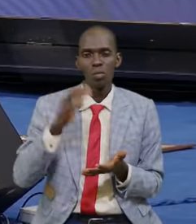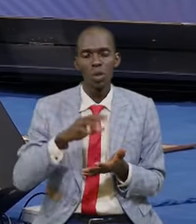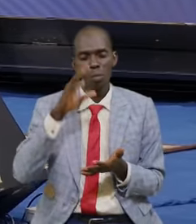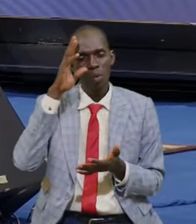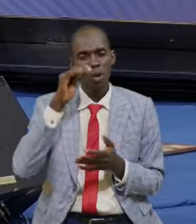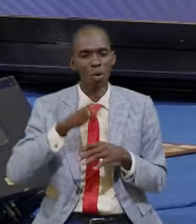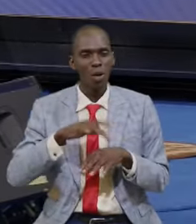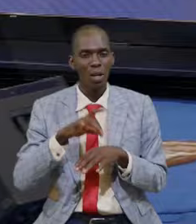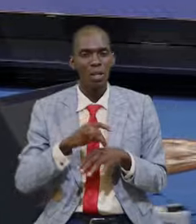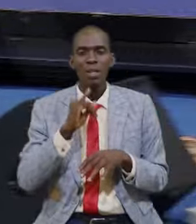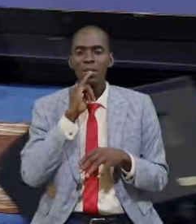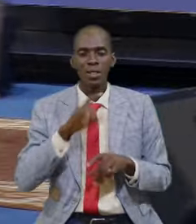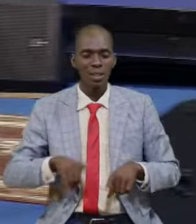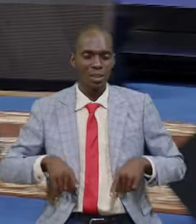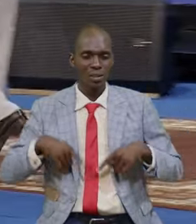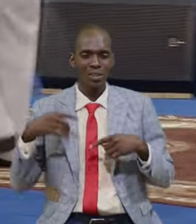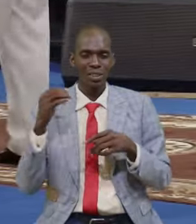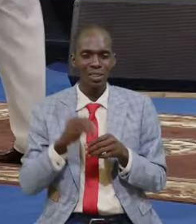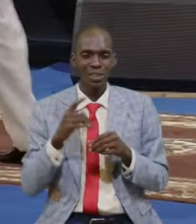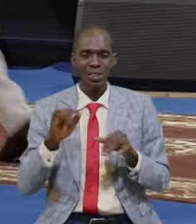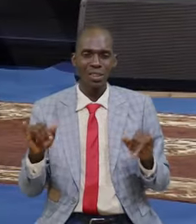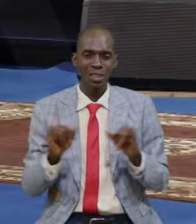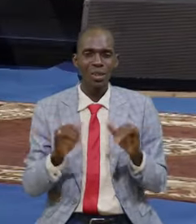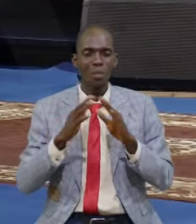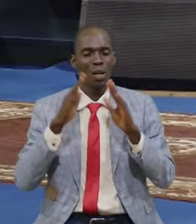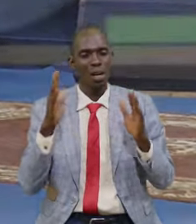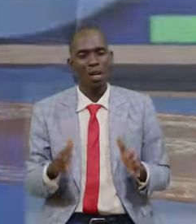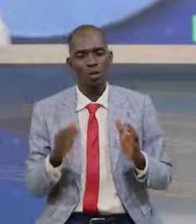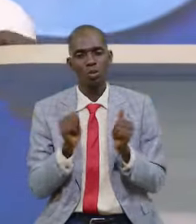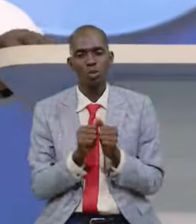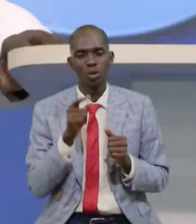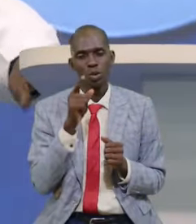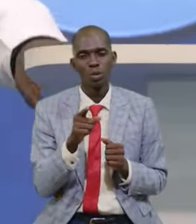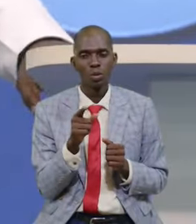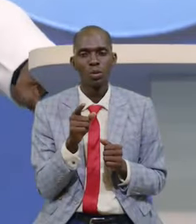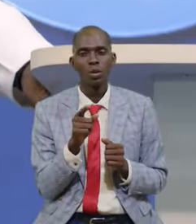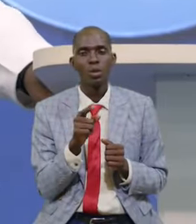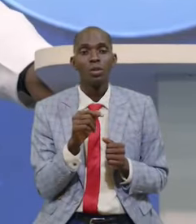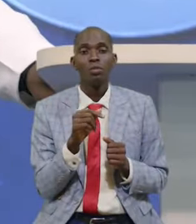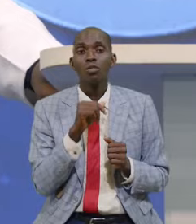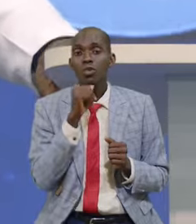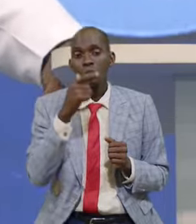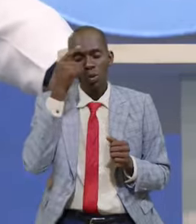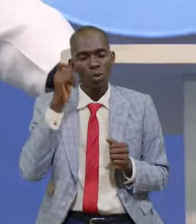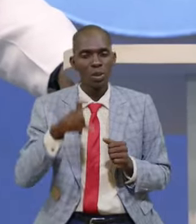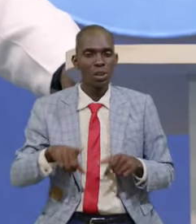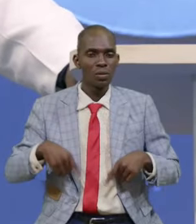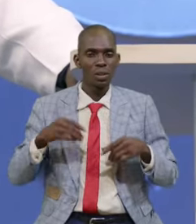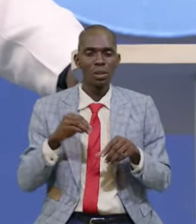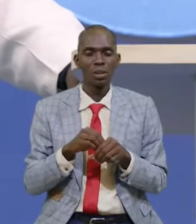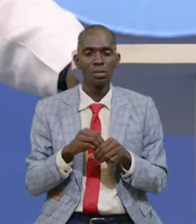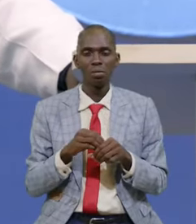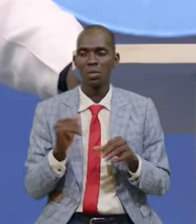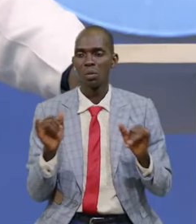in the same house with you. Not only that he's living in the same house with you, he decided to marry you.